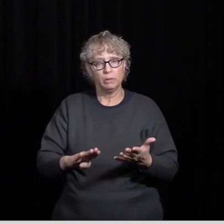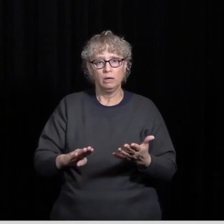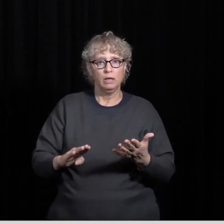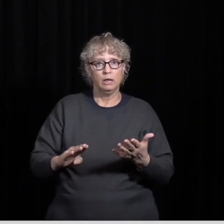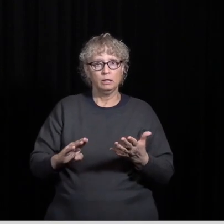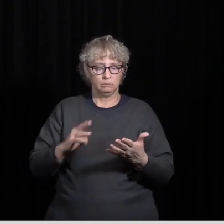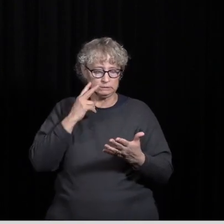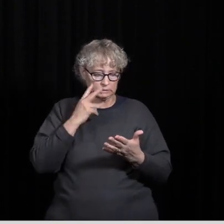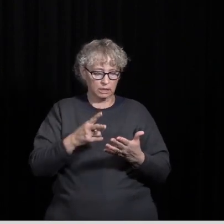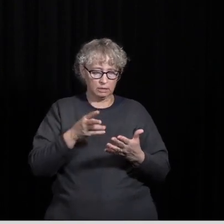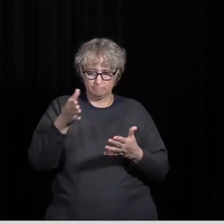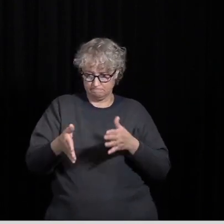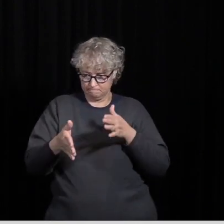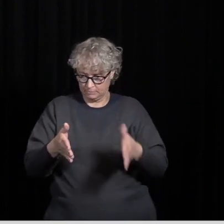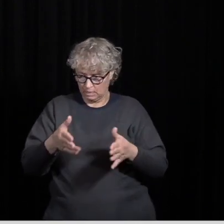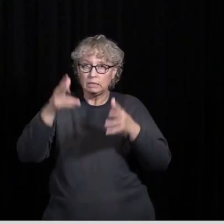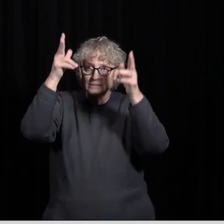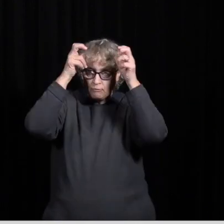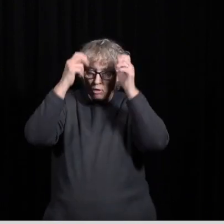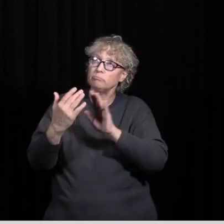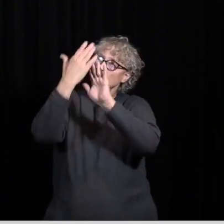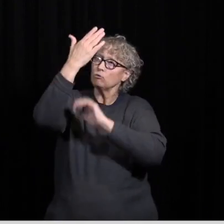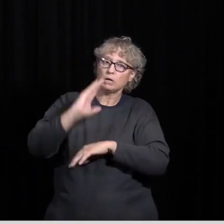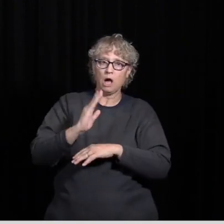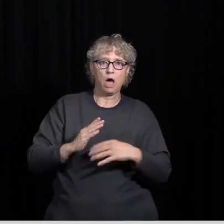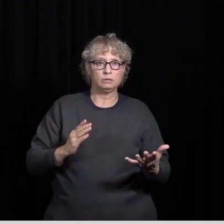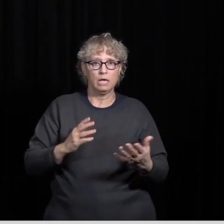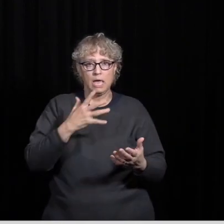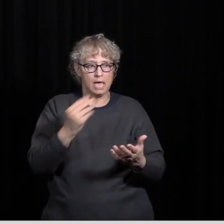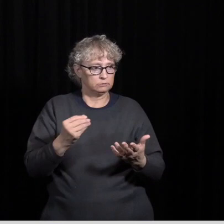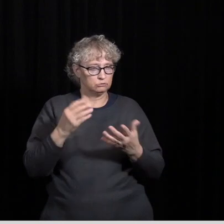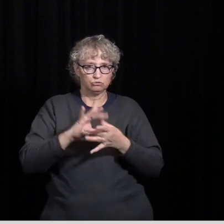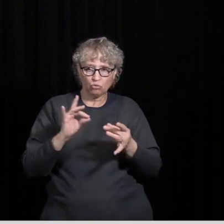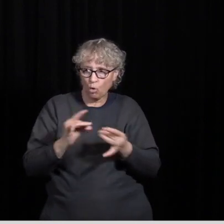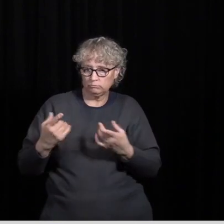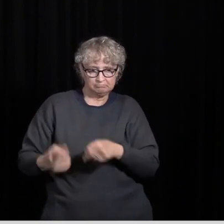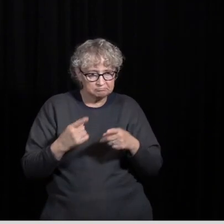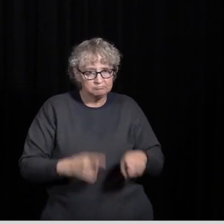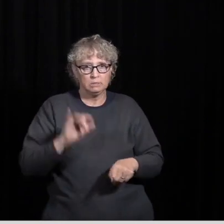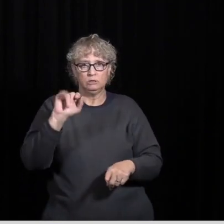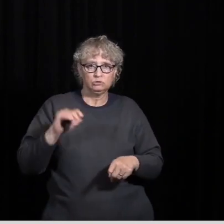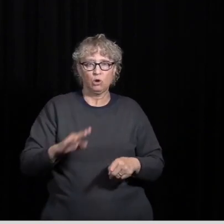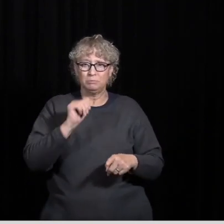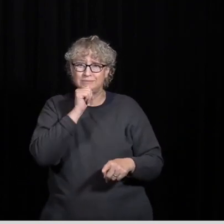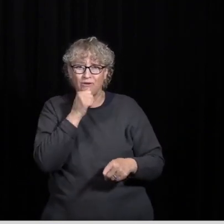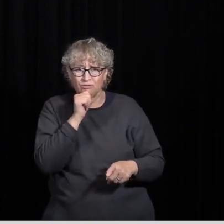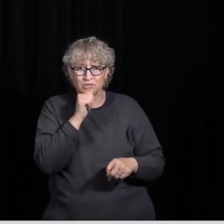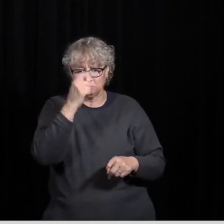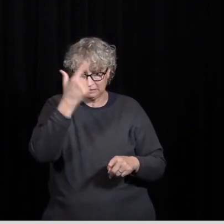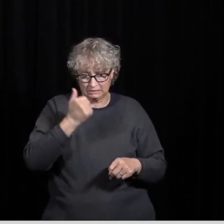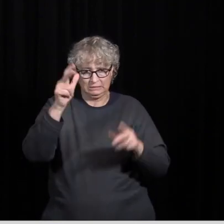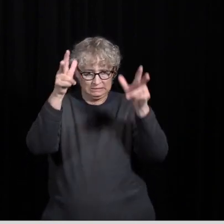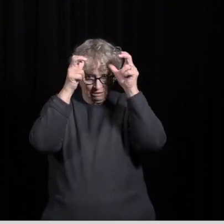what really happened. And the devil goes before God, and there's this maybe antagonism, whatever, this story that plays out. Job suffers at the hand of the